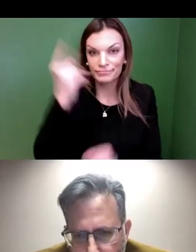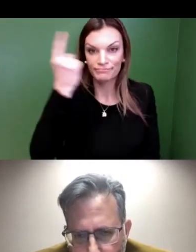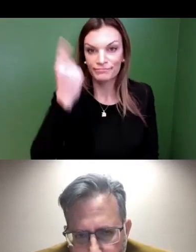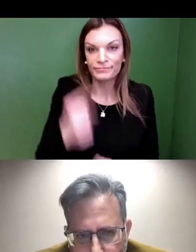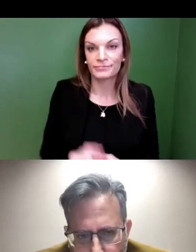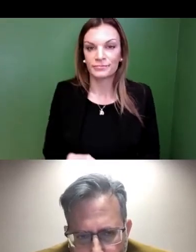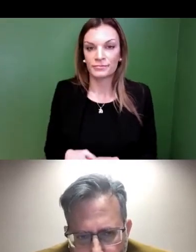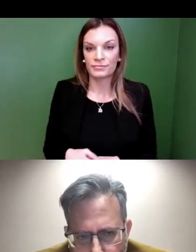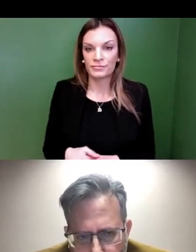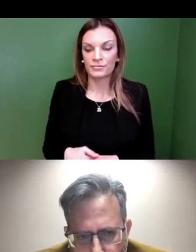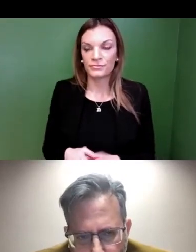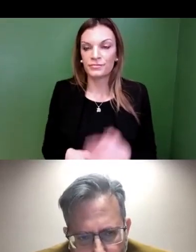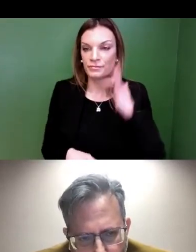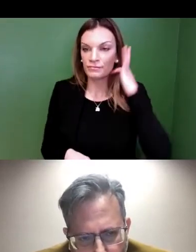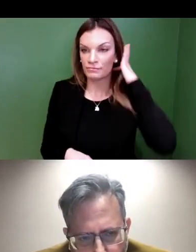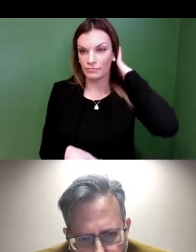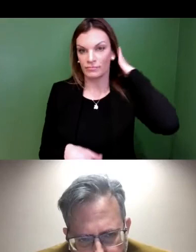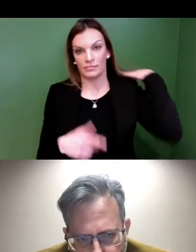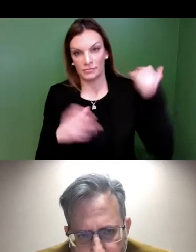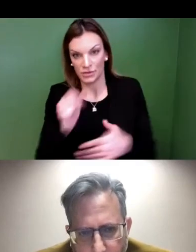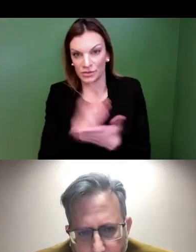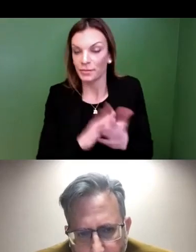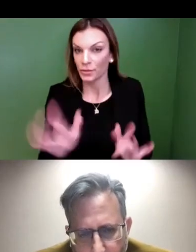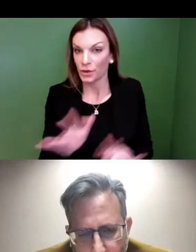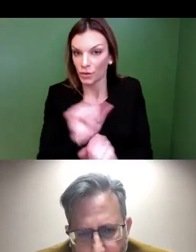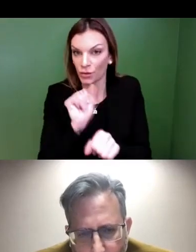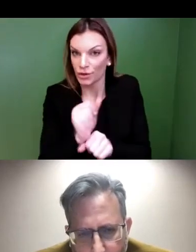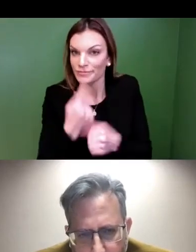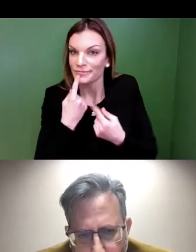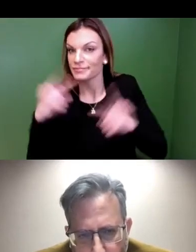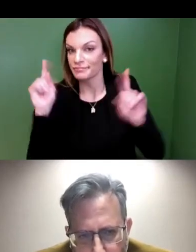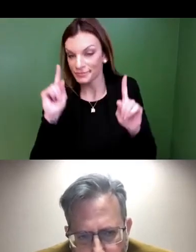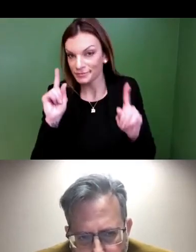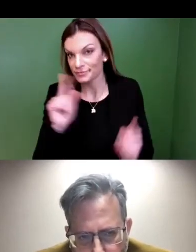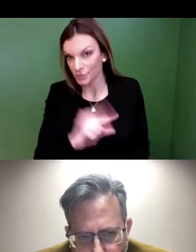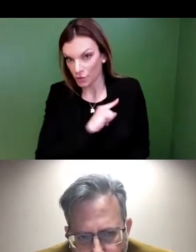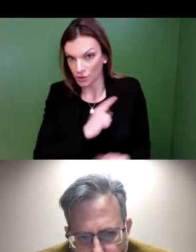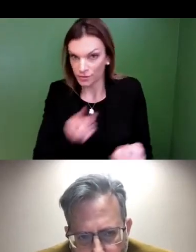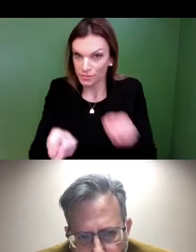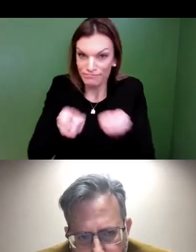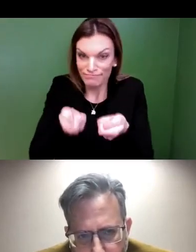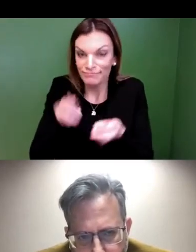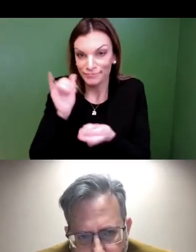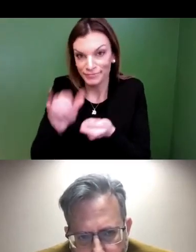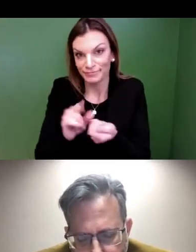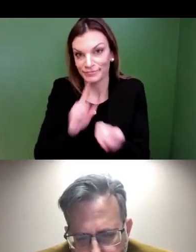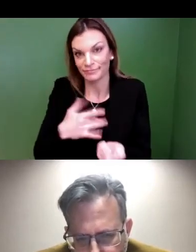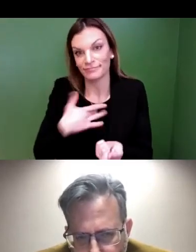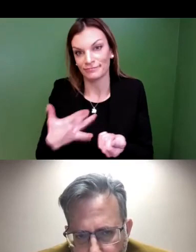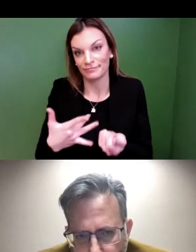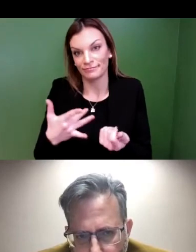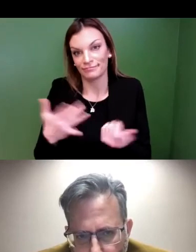and be able to do some computer work. Quality control is usually a combination of